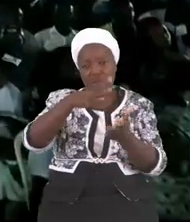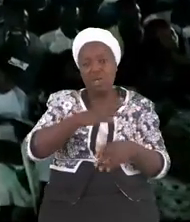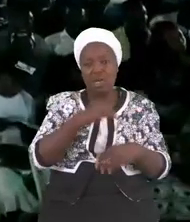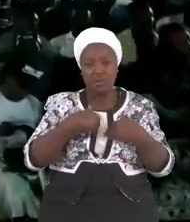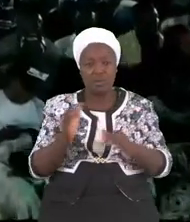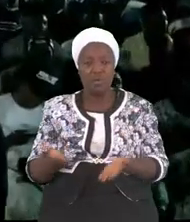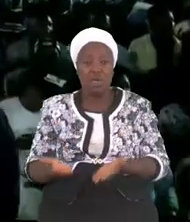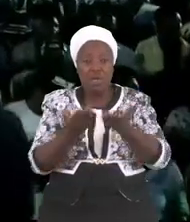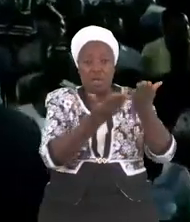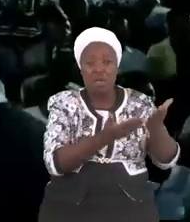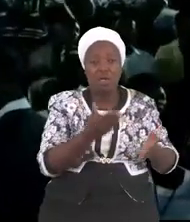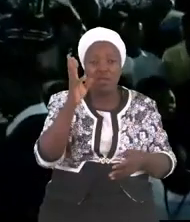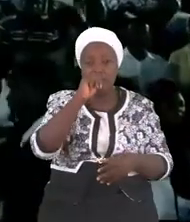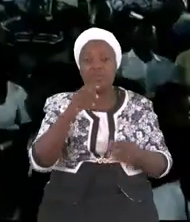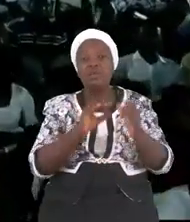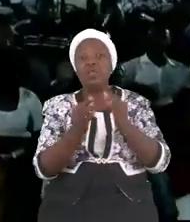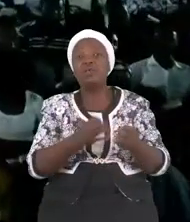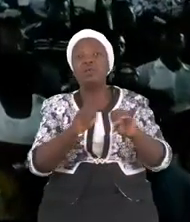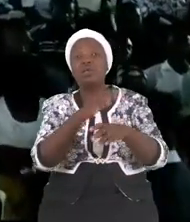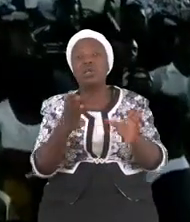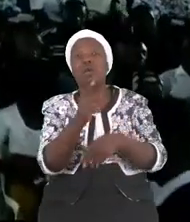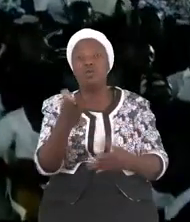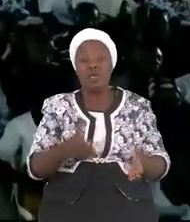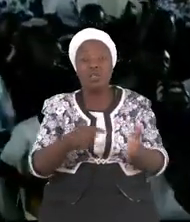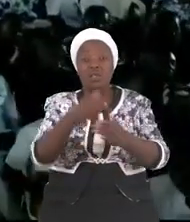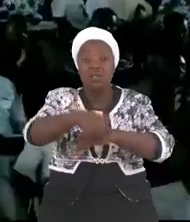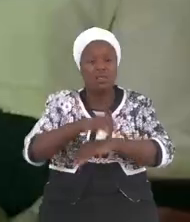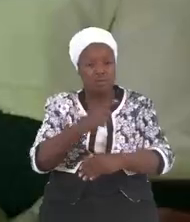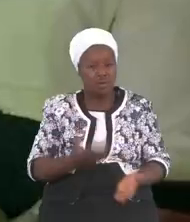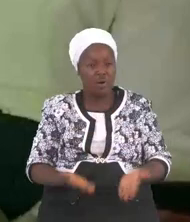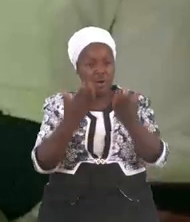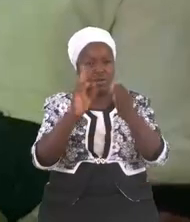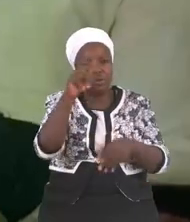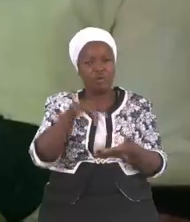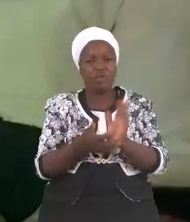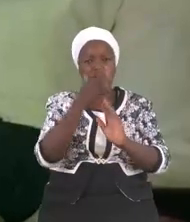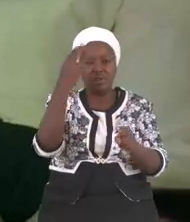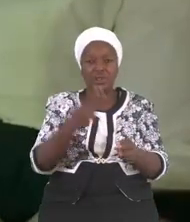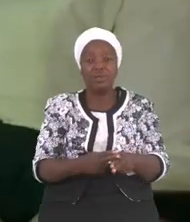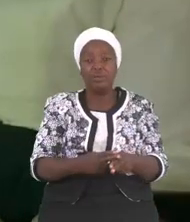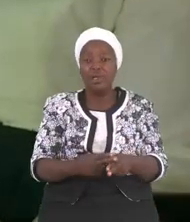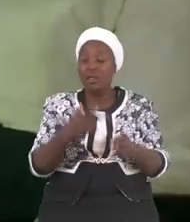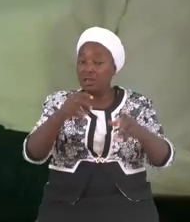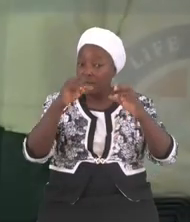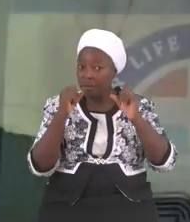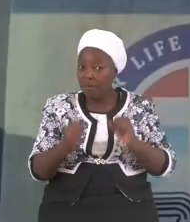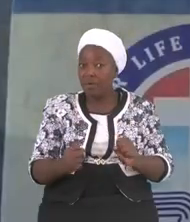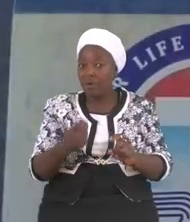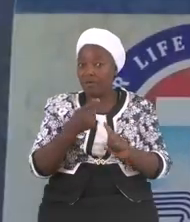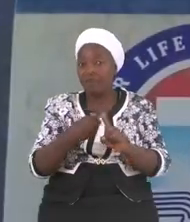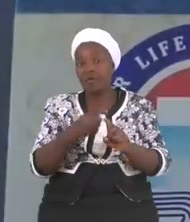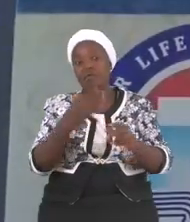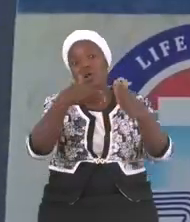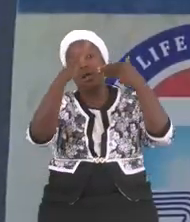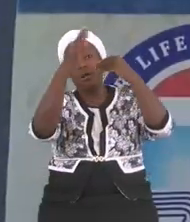they carried you there tonight, you are rising up in Jesus' name. the power from on high will